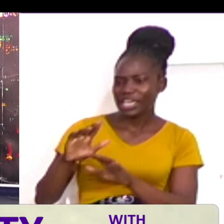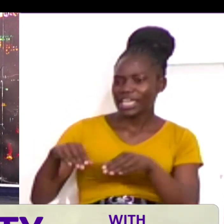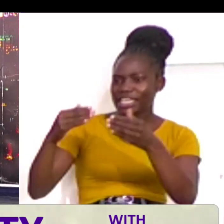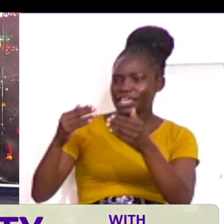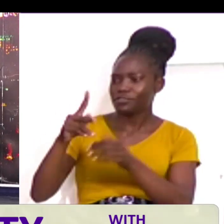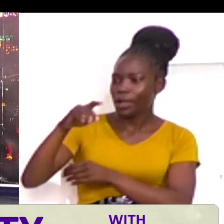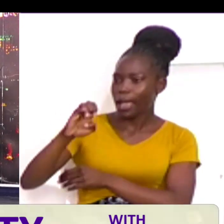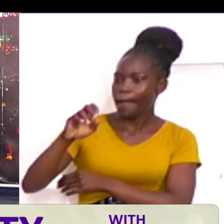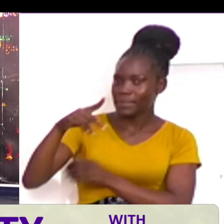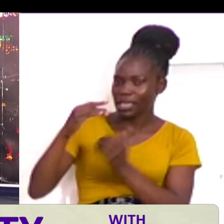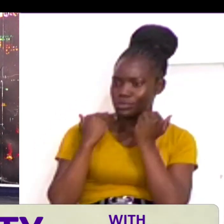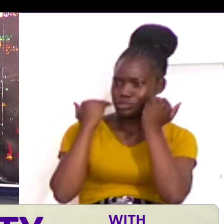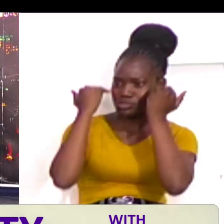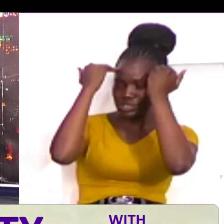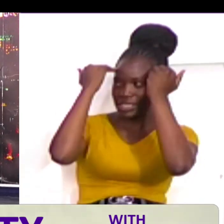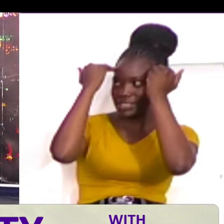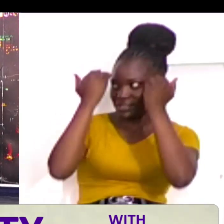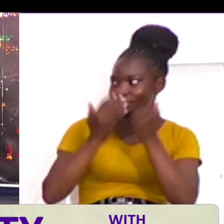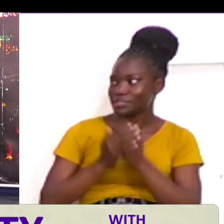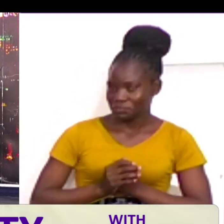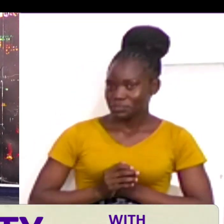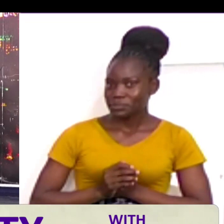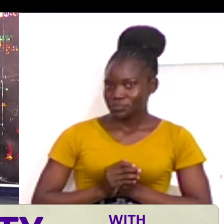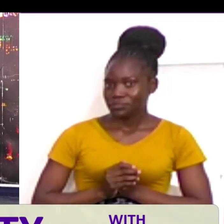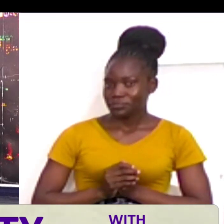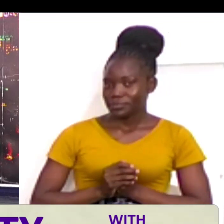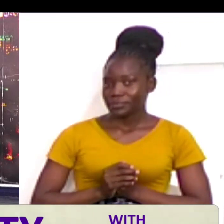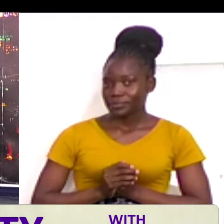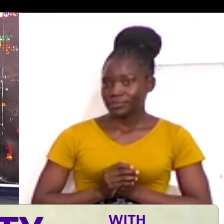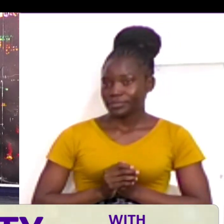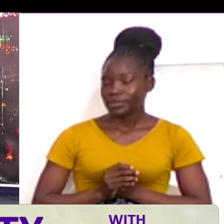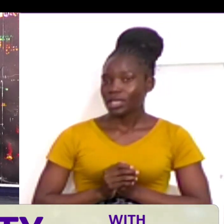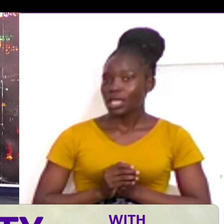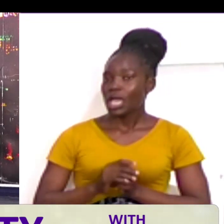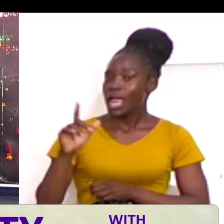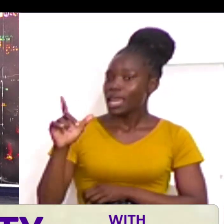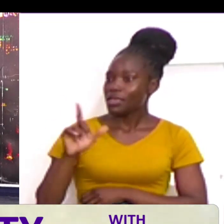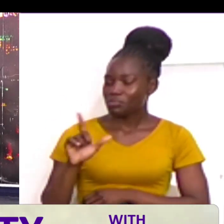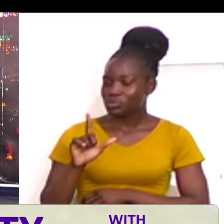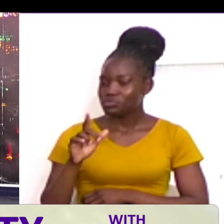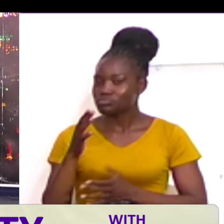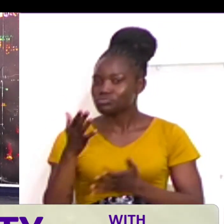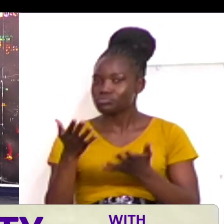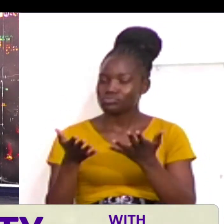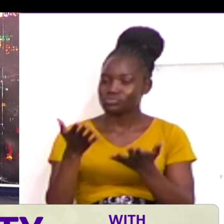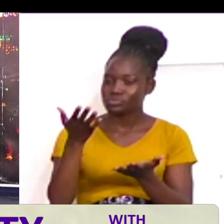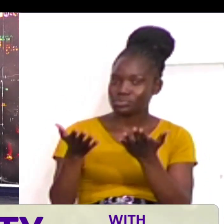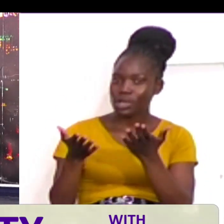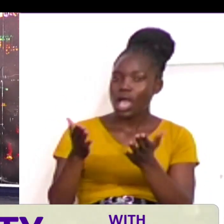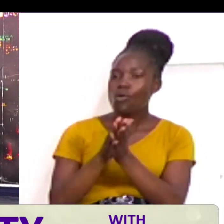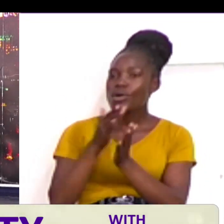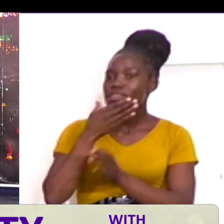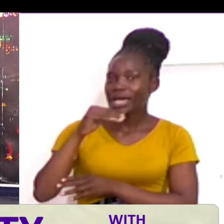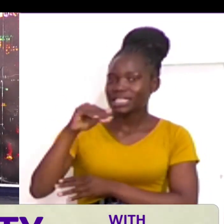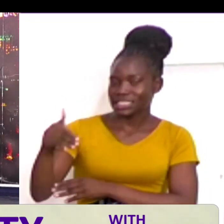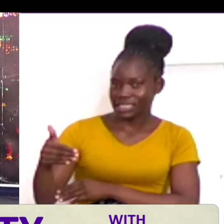Guardiola, giving proper rat race pale mbele Manchester City. Liverpool walikuwa na menena Manchester City venye inafaa